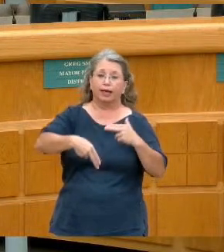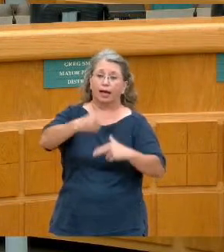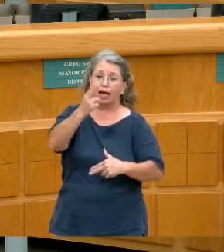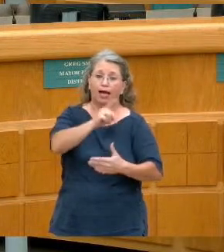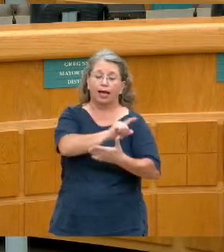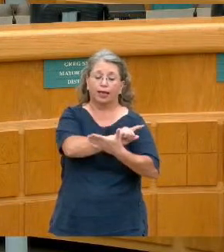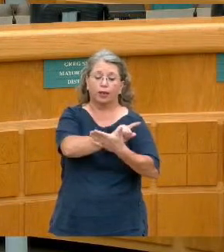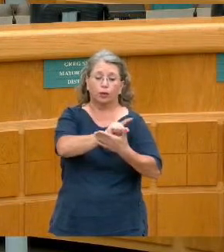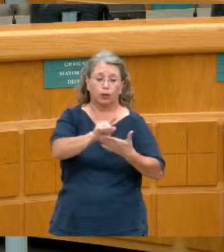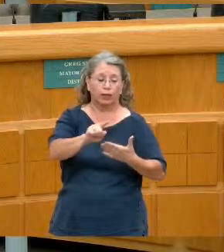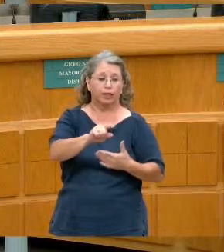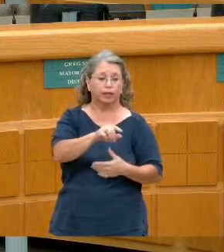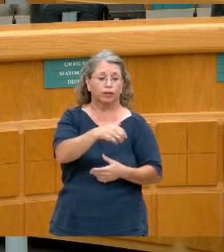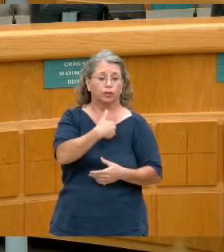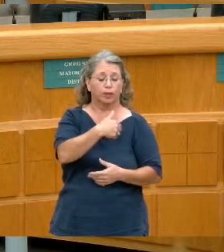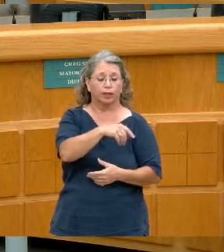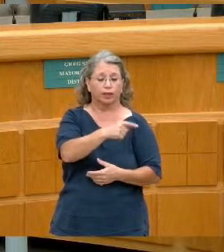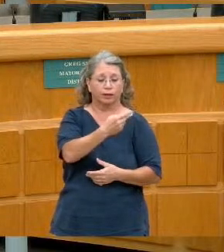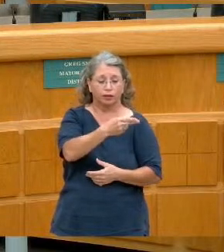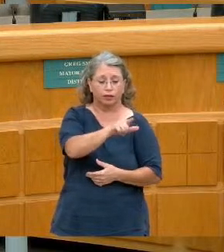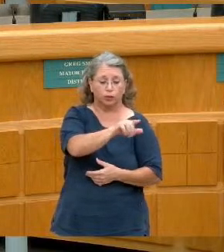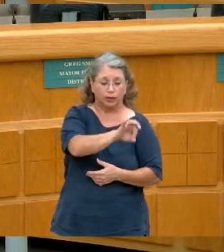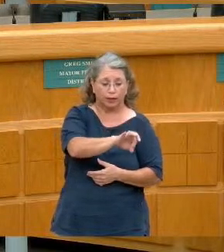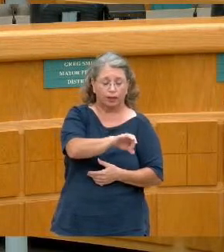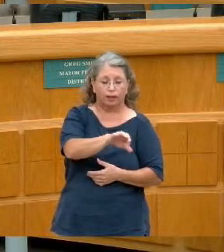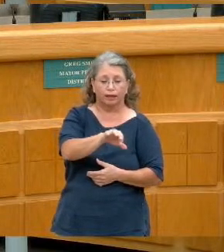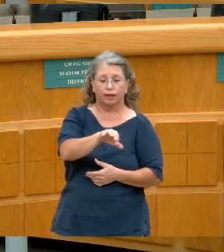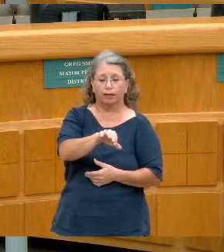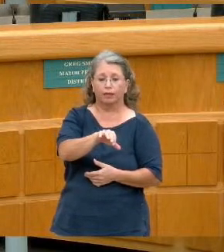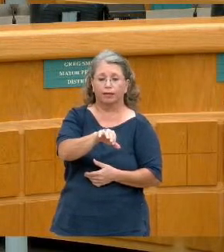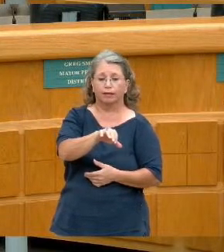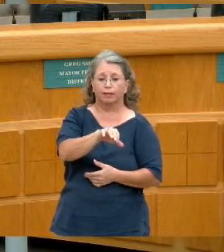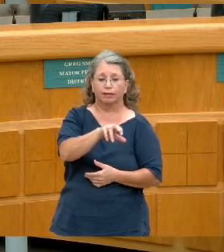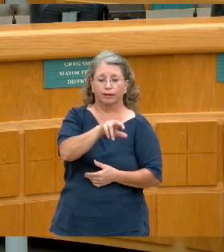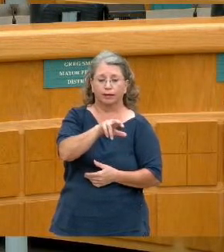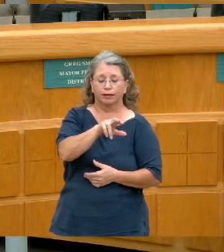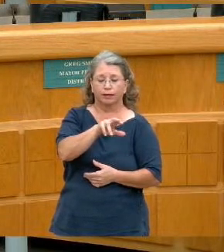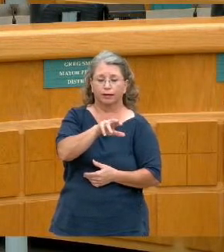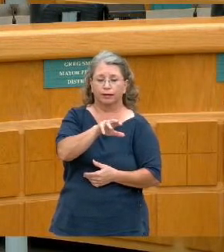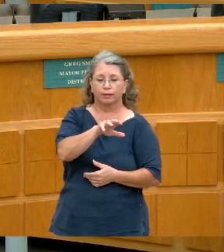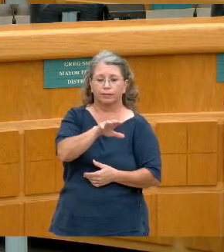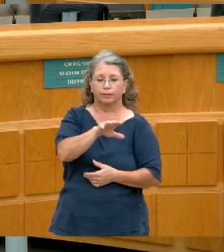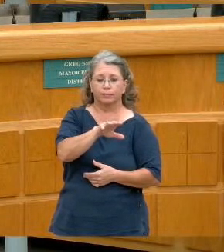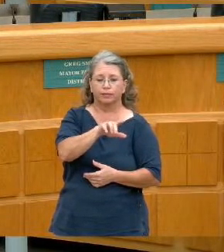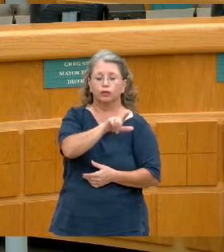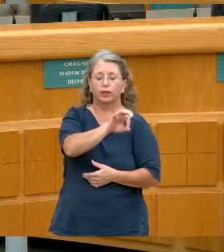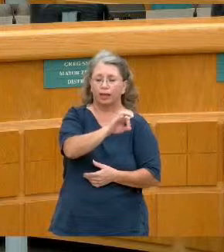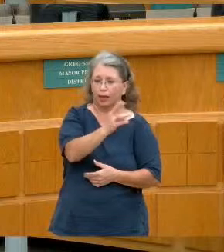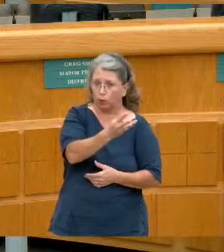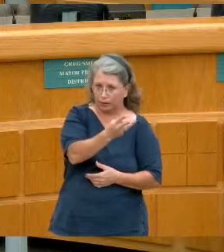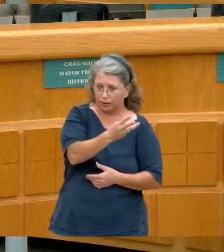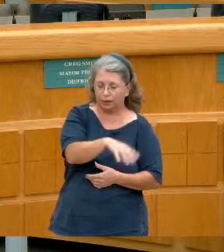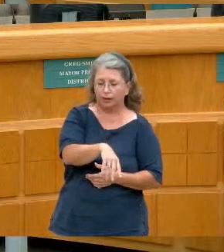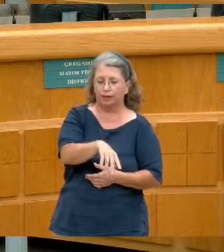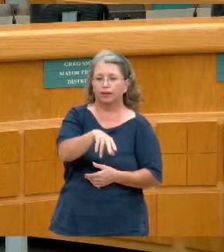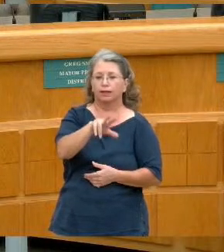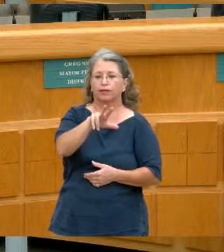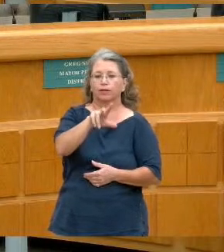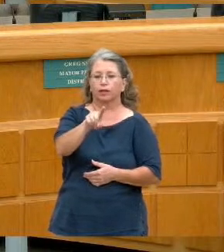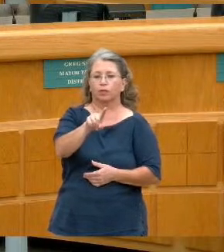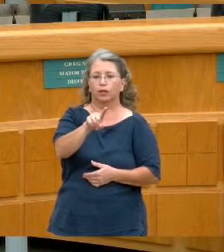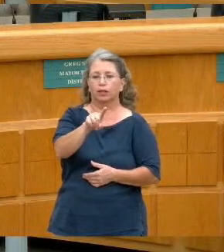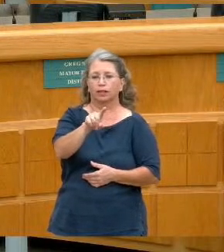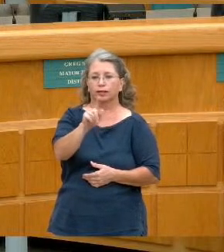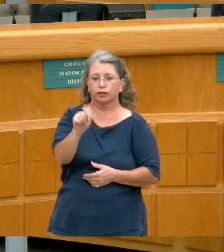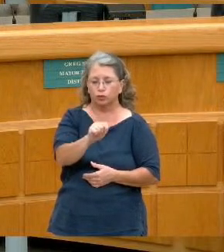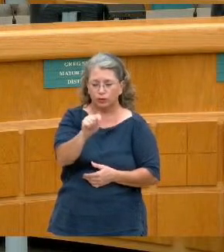and the 29 new cases, 31 on Tuesday. I'm sorry, the 29 was Wednesday. The 31 cases